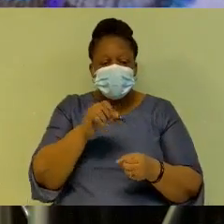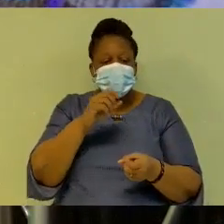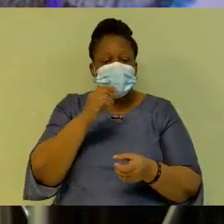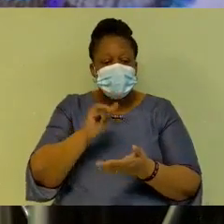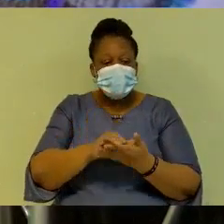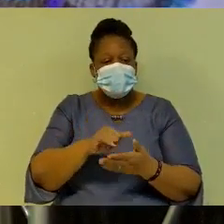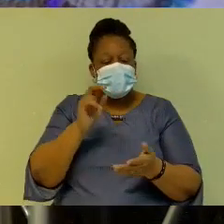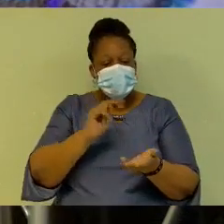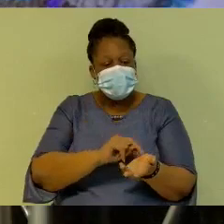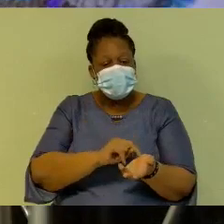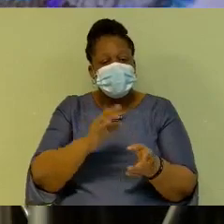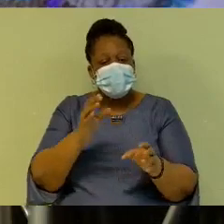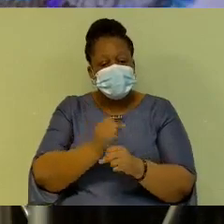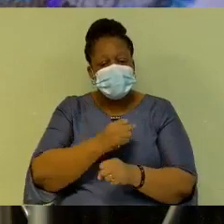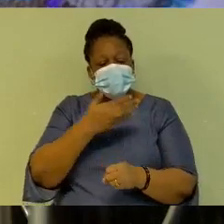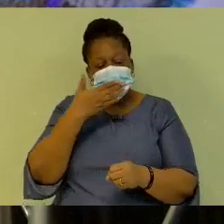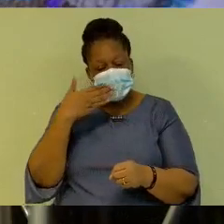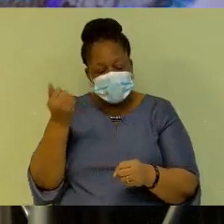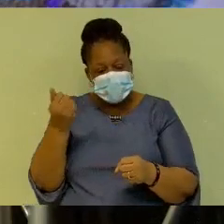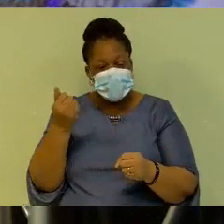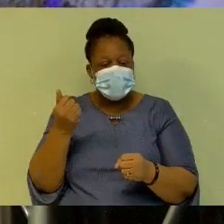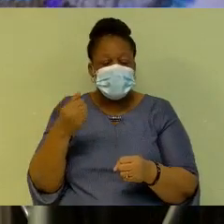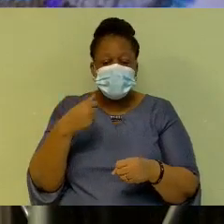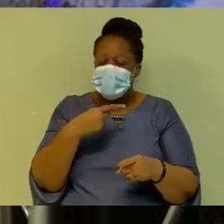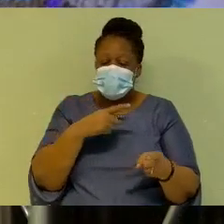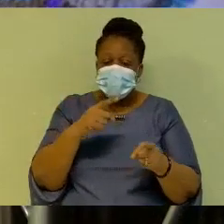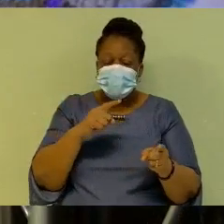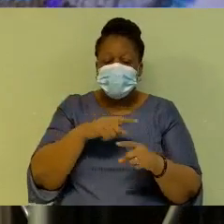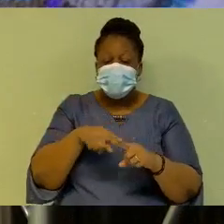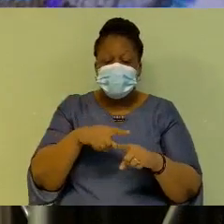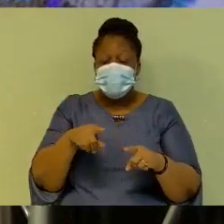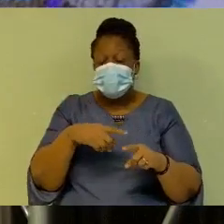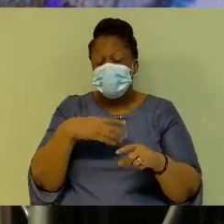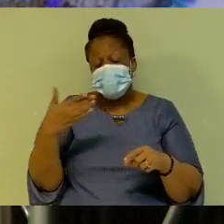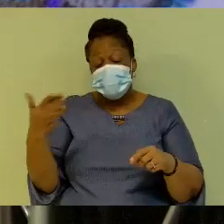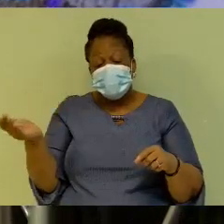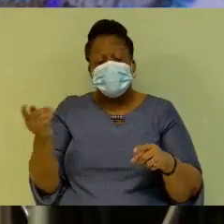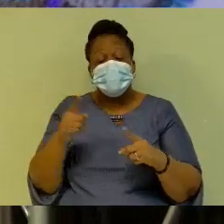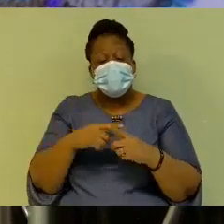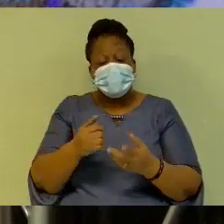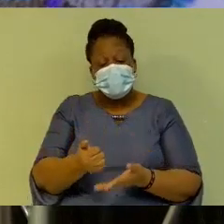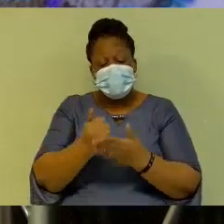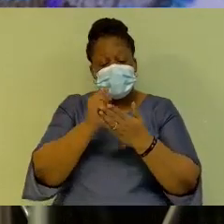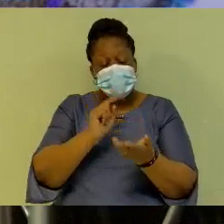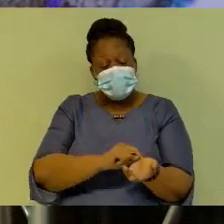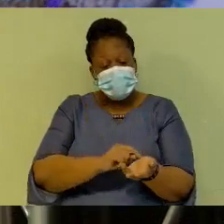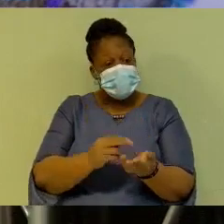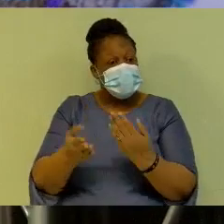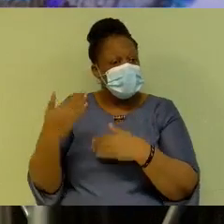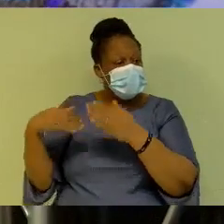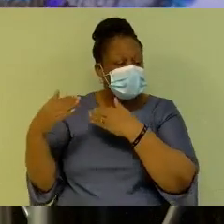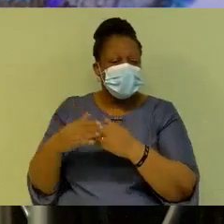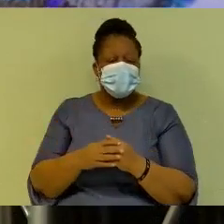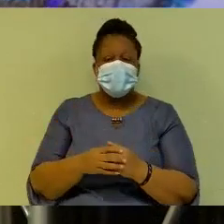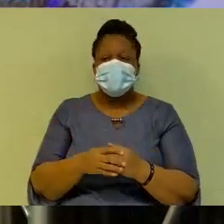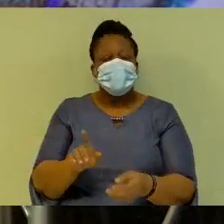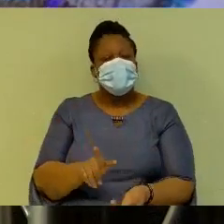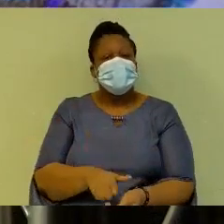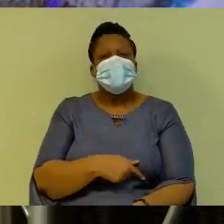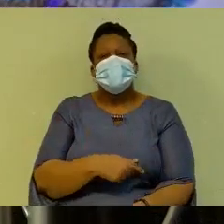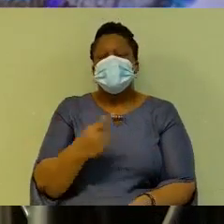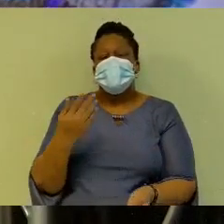for posterity in the annals of nursing history. Long before the COVID-19 pandemic had been so declared